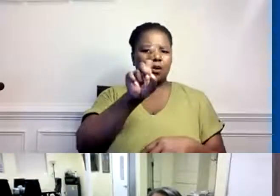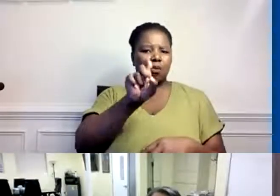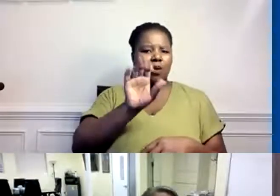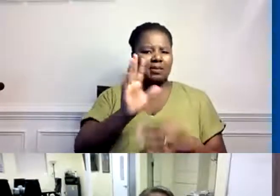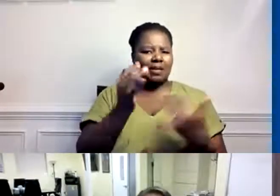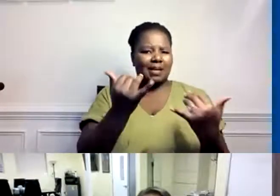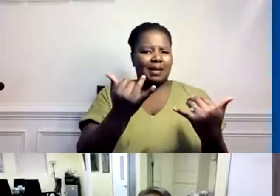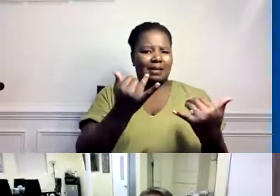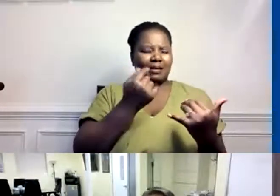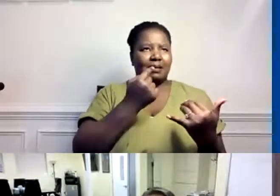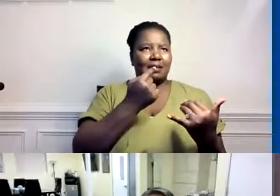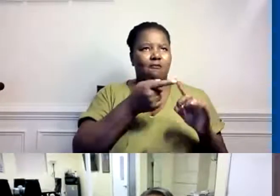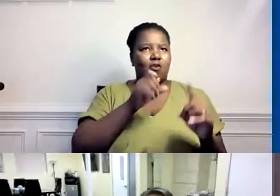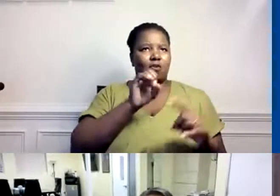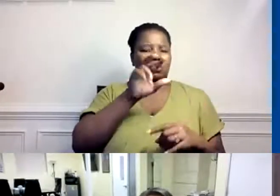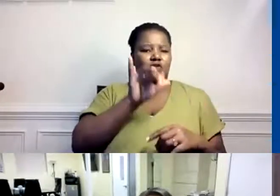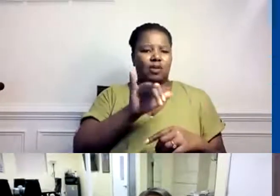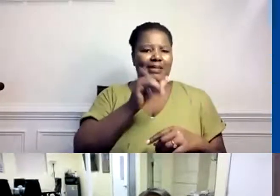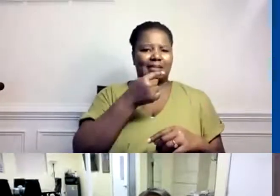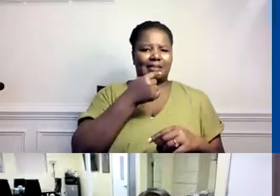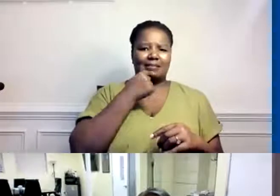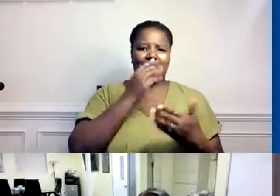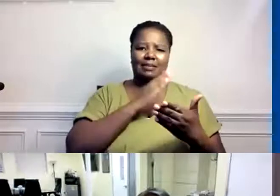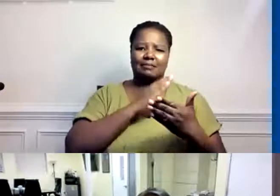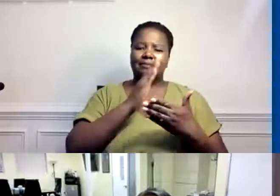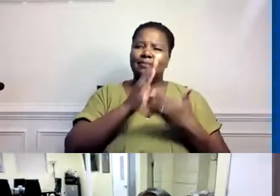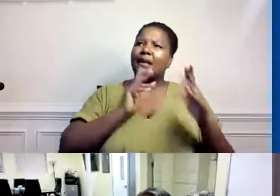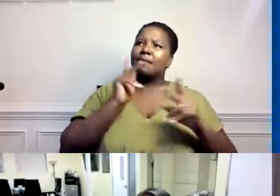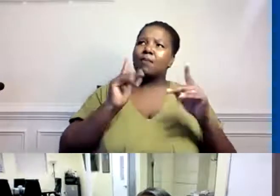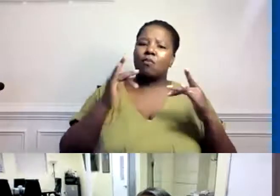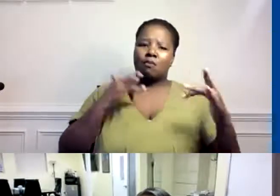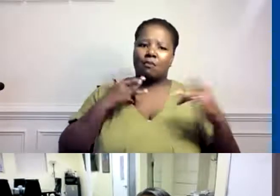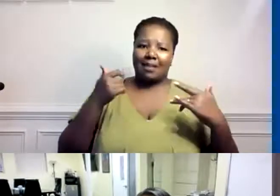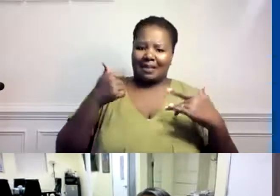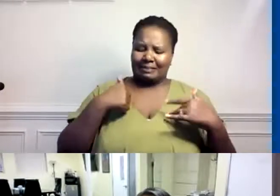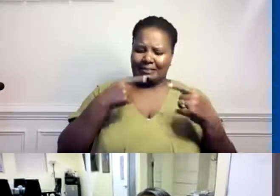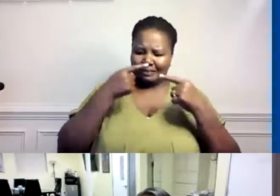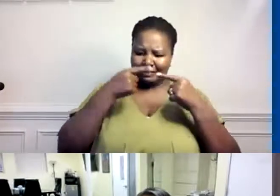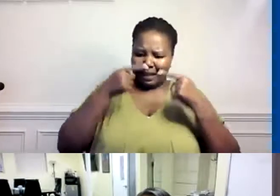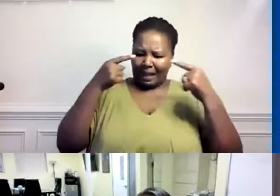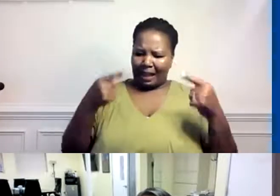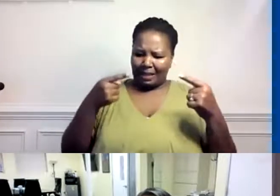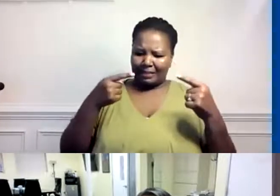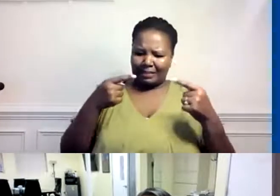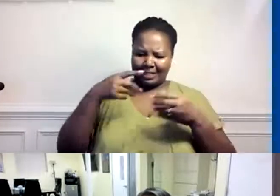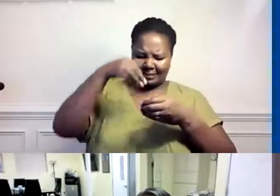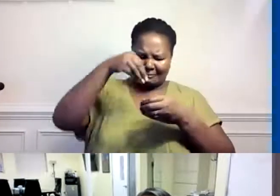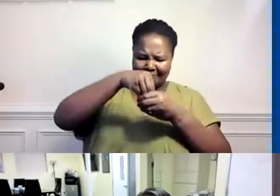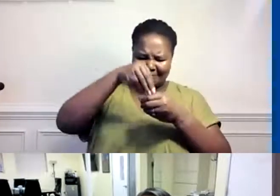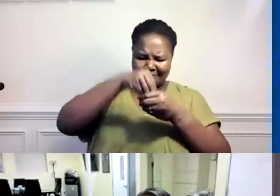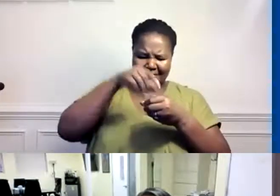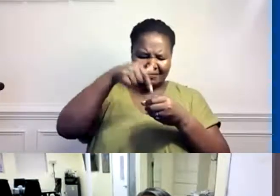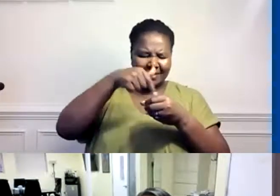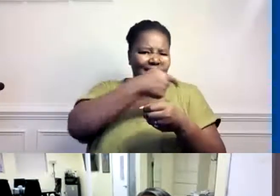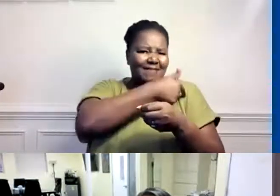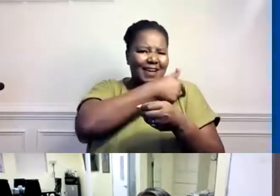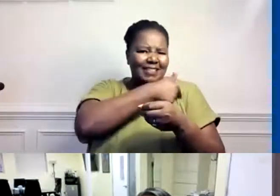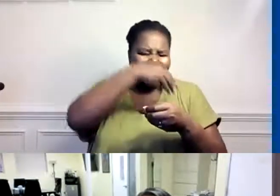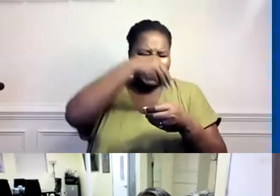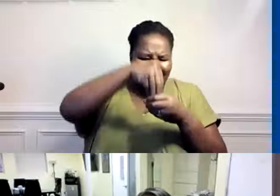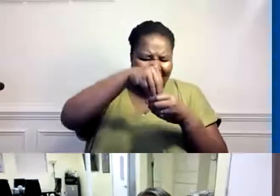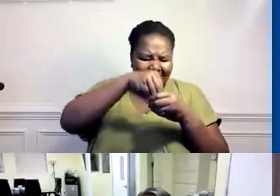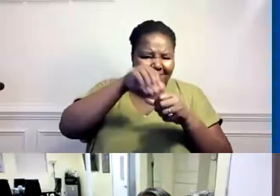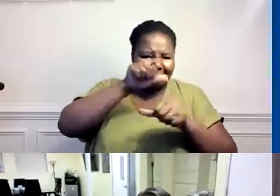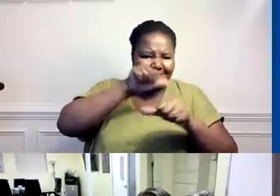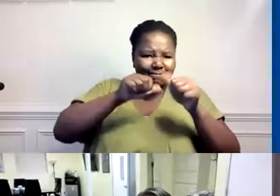McBride. People are worried about, I might have an allergic reaction to one of the ingredients. So how do people really find out that kind of